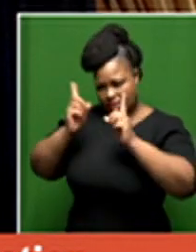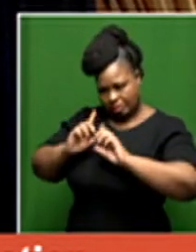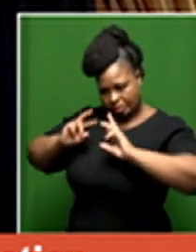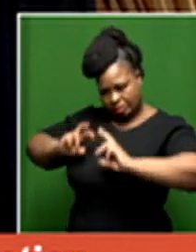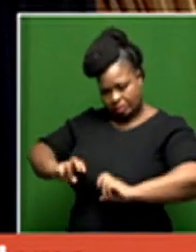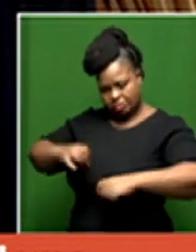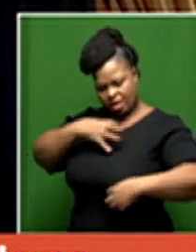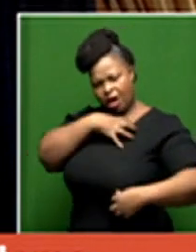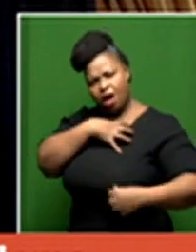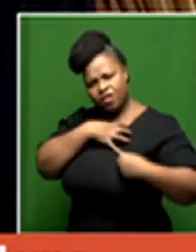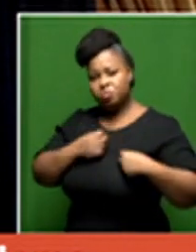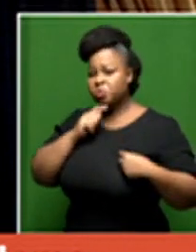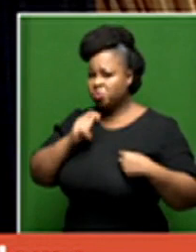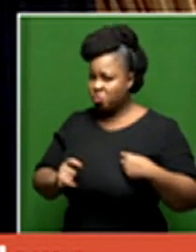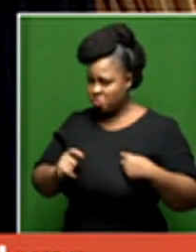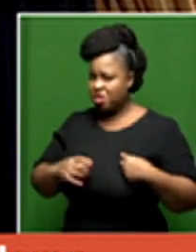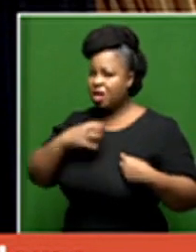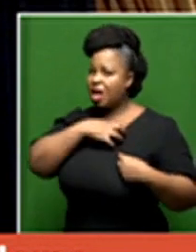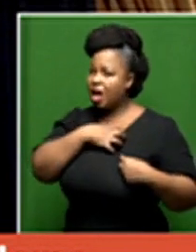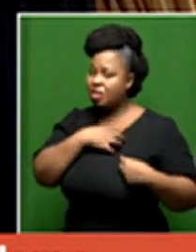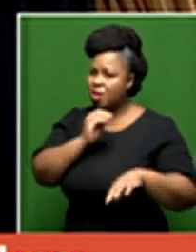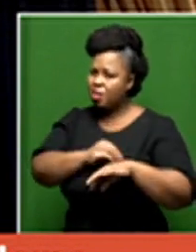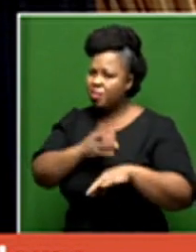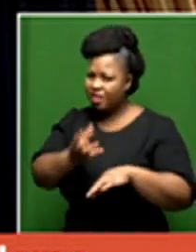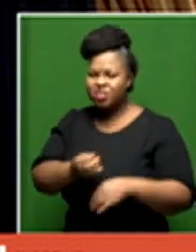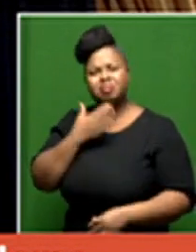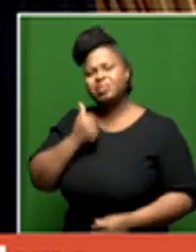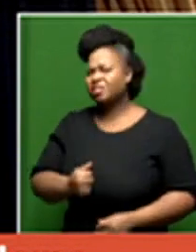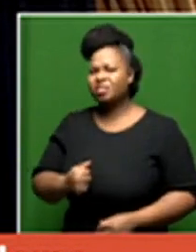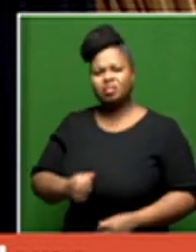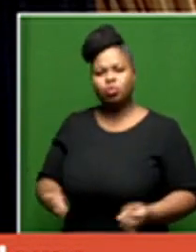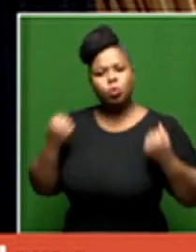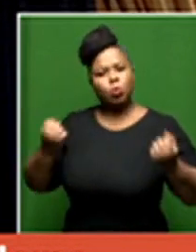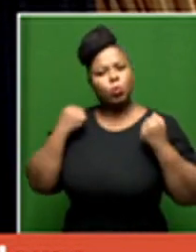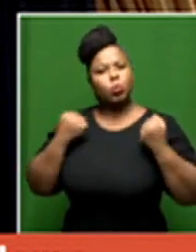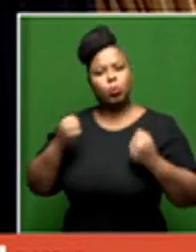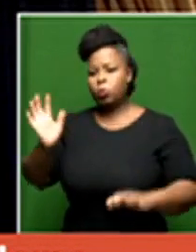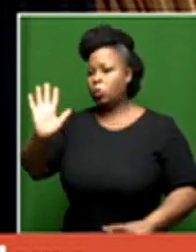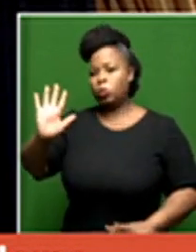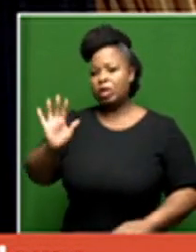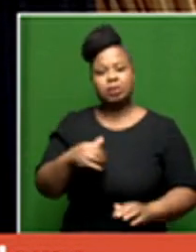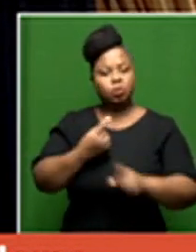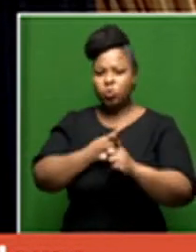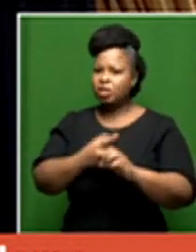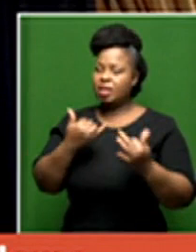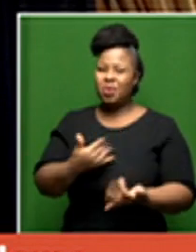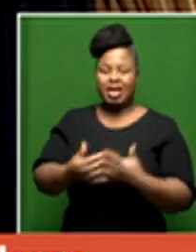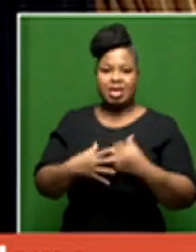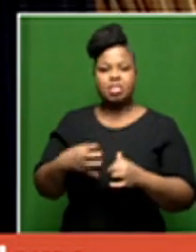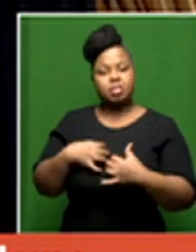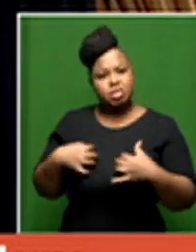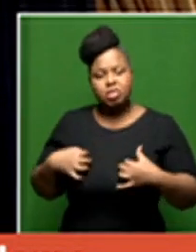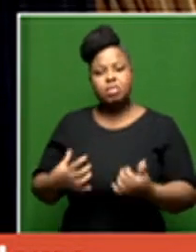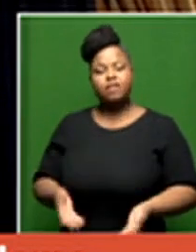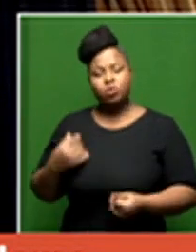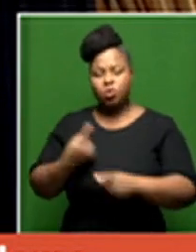investigation to ascertain whether you in fact have a condition of the heart. And in the meantime, please don't exercise, don't go to gym, don't do any sort of strenuous